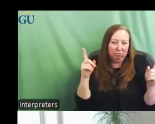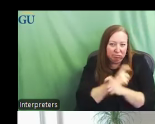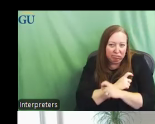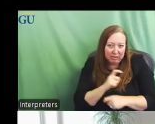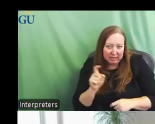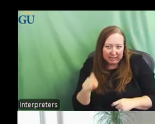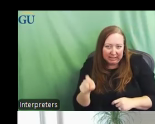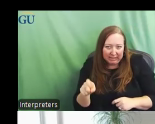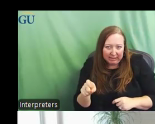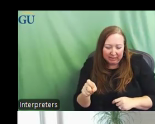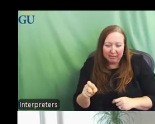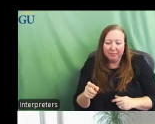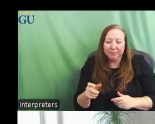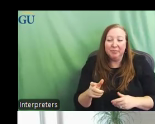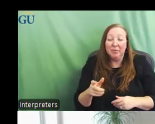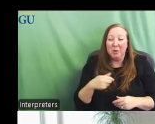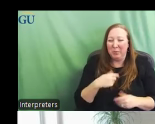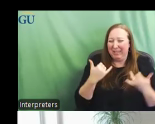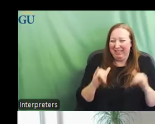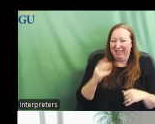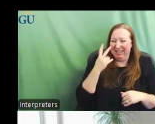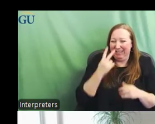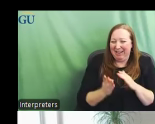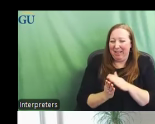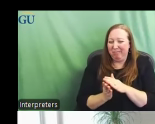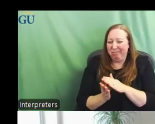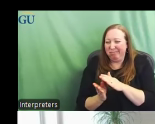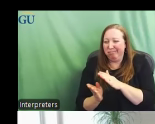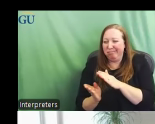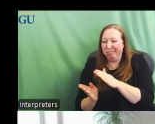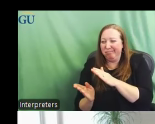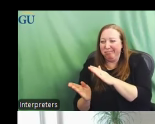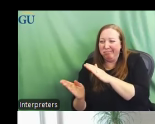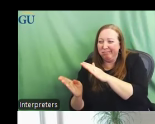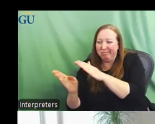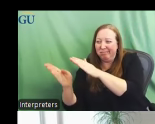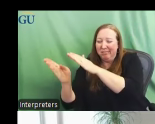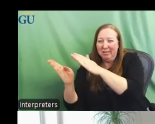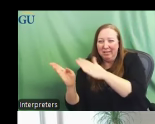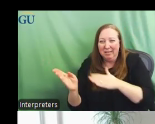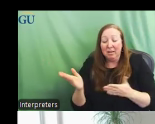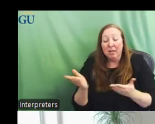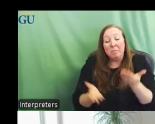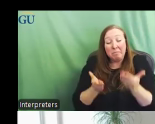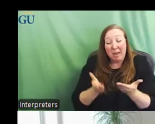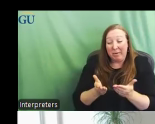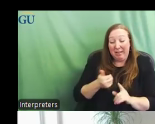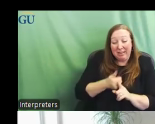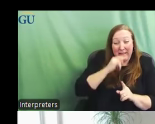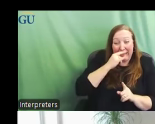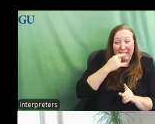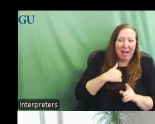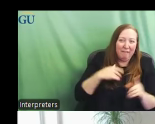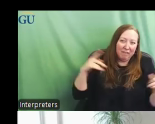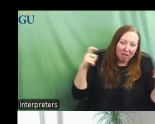gap closing or approaching age-appropriate skills because maybe they have complex additional communication needs that